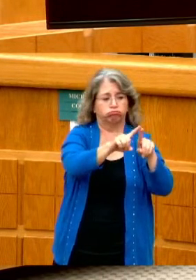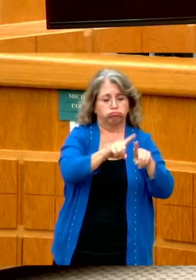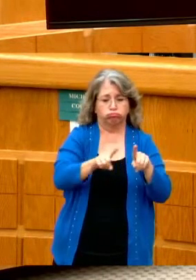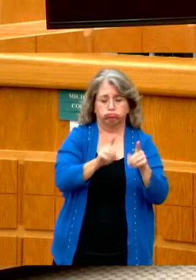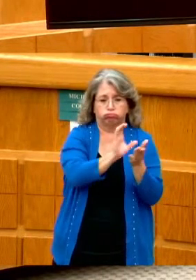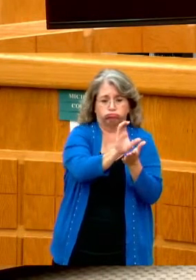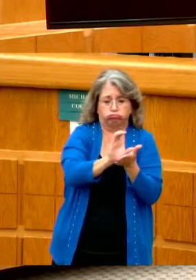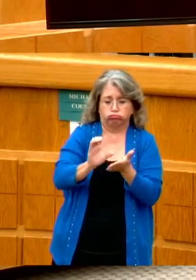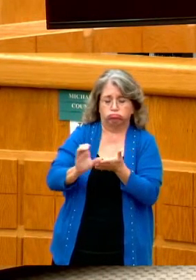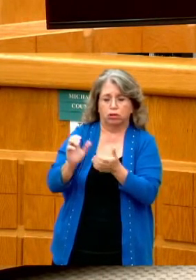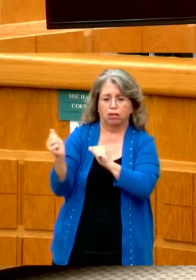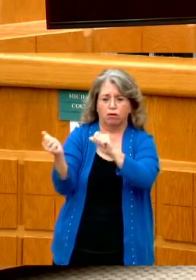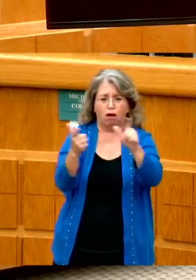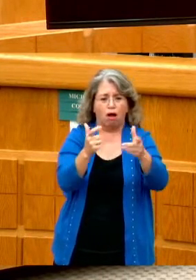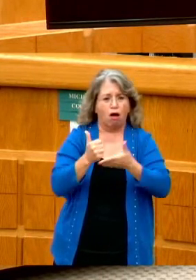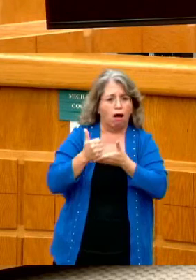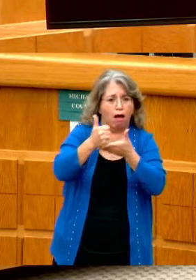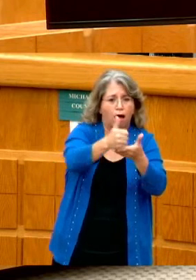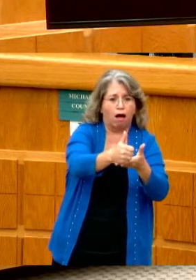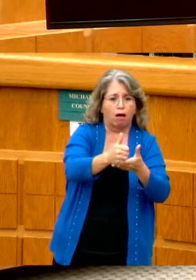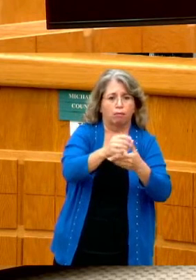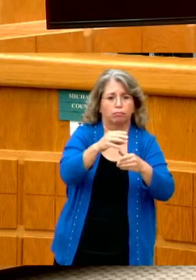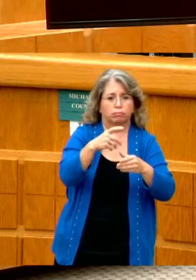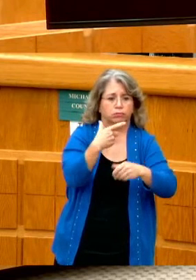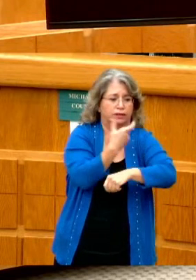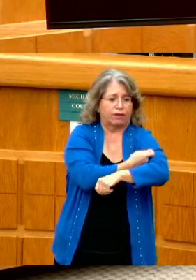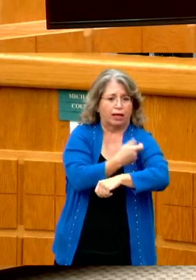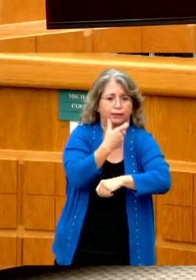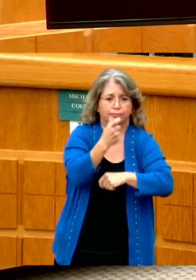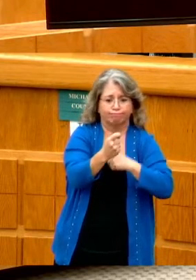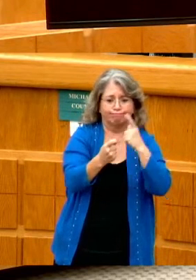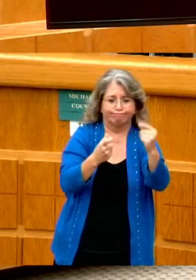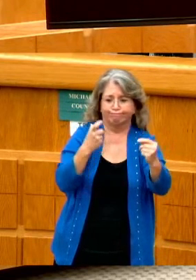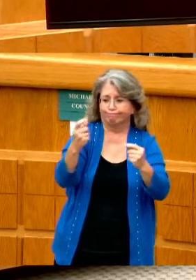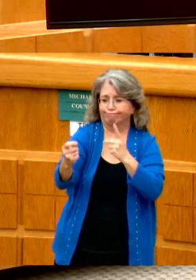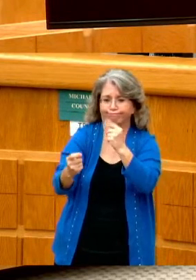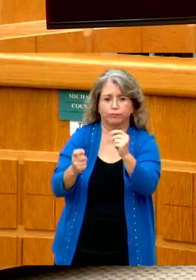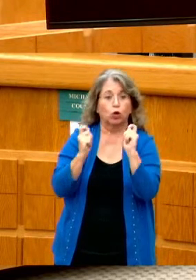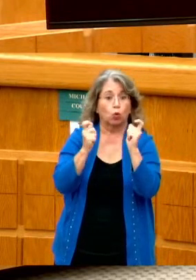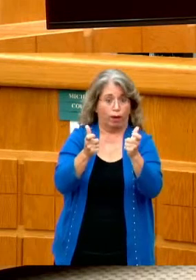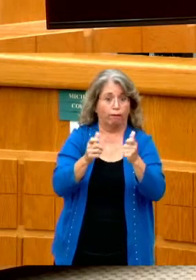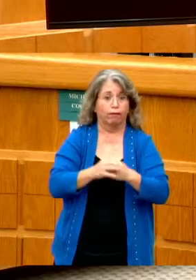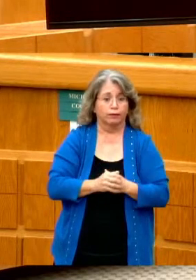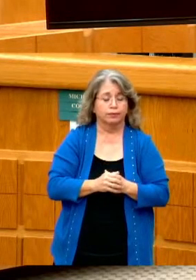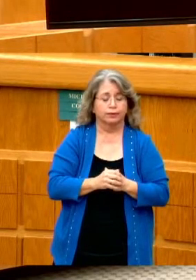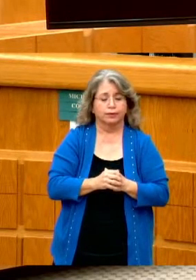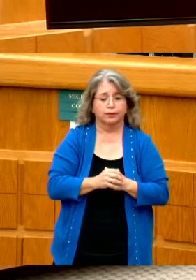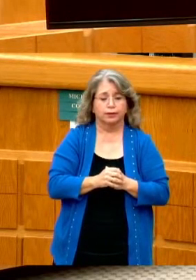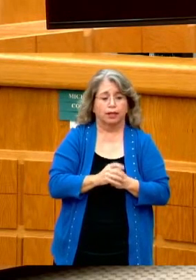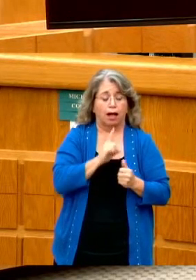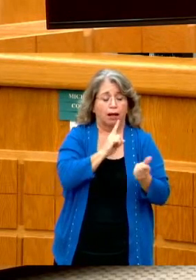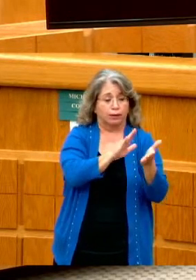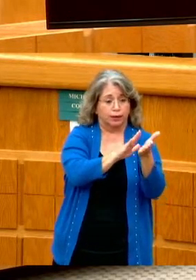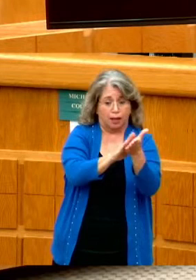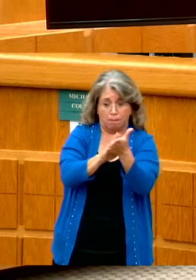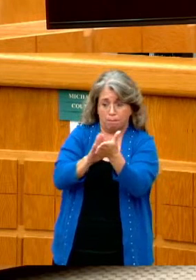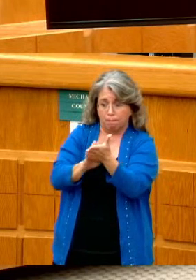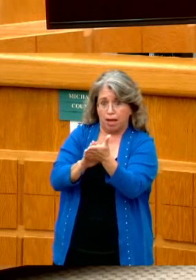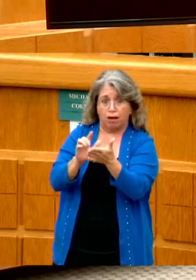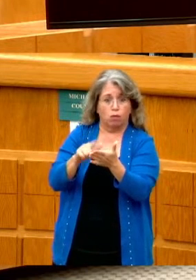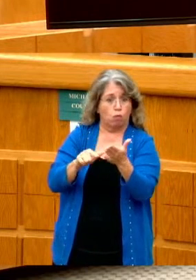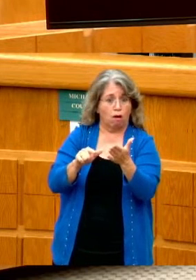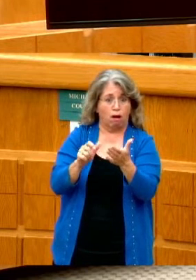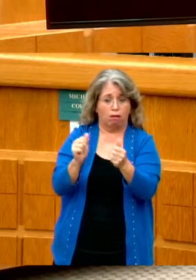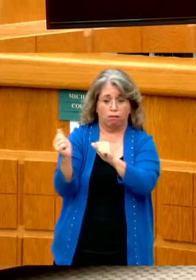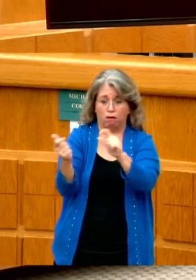administer the vaccines in a swift manner. And while I commend what everyone has done and what